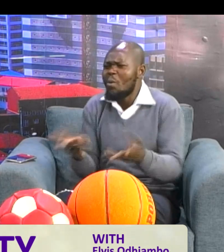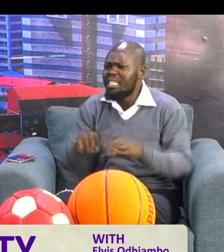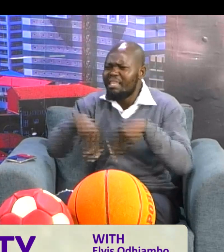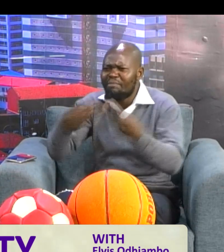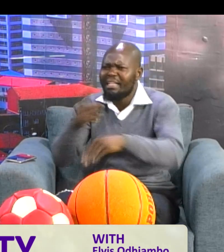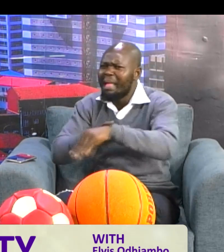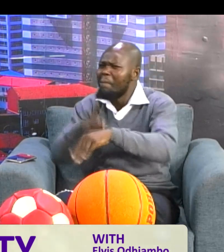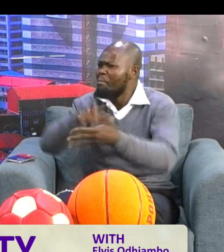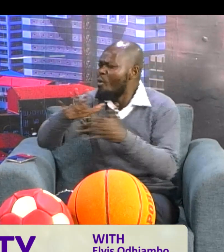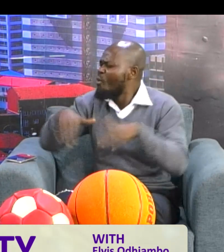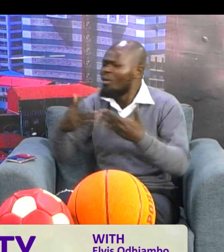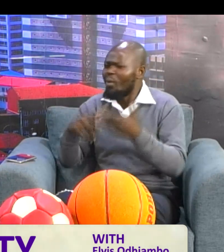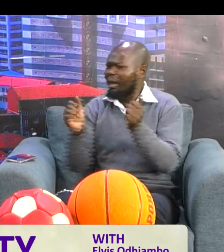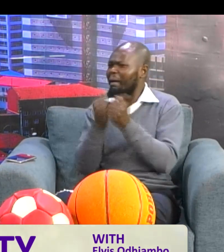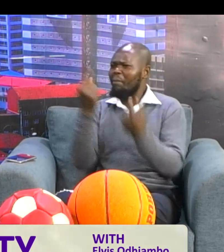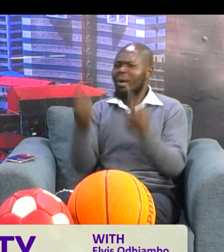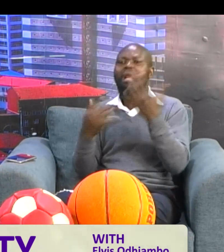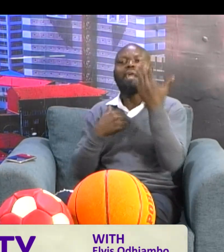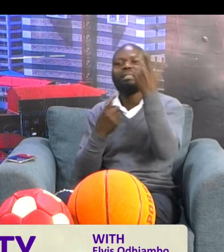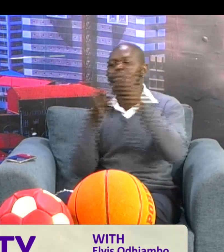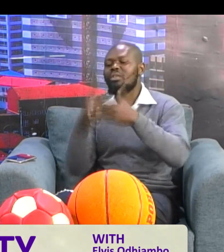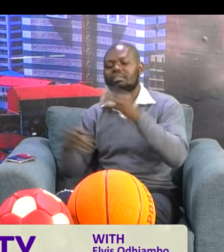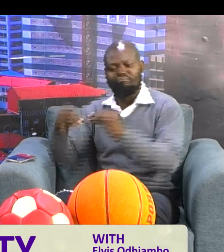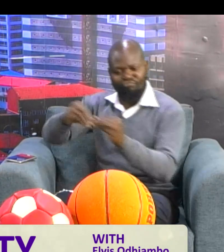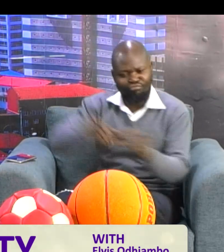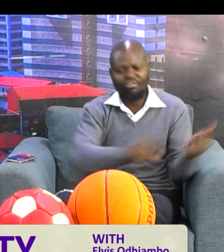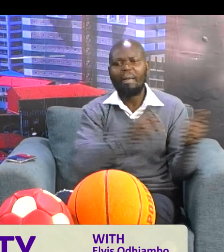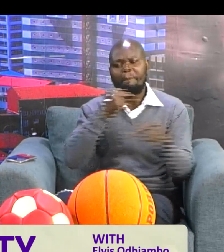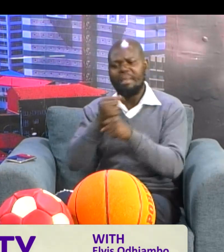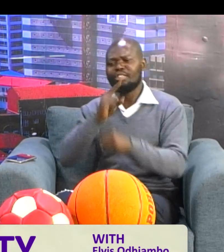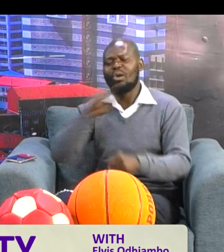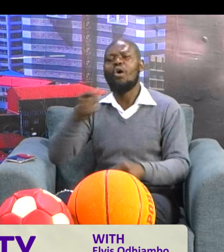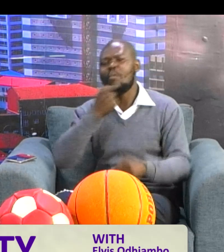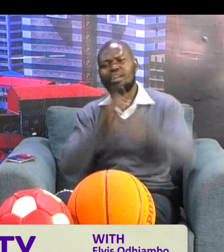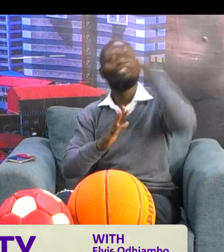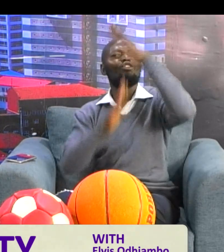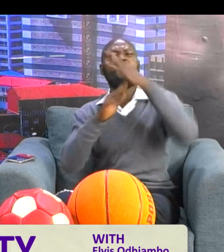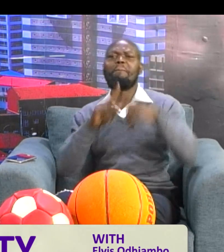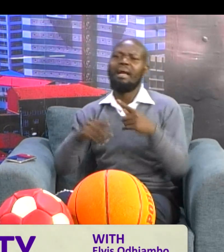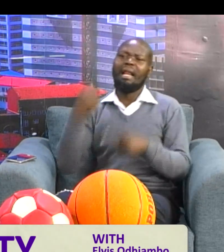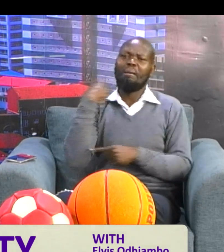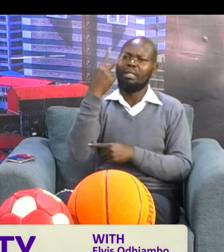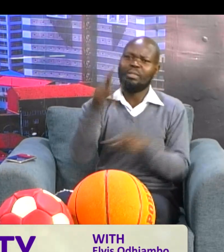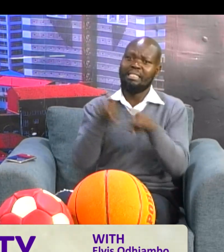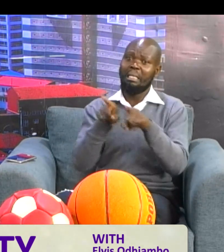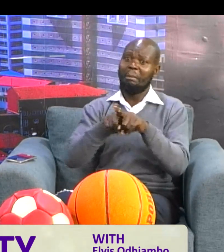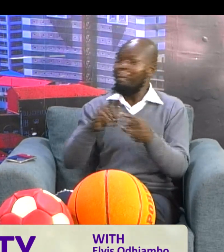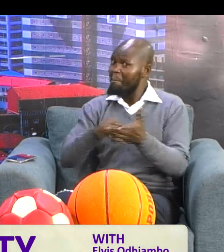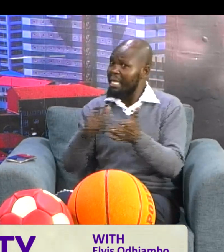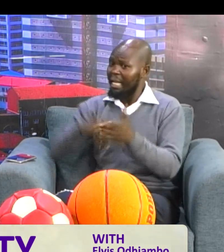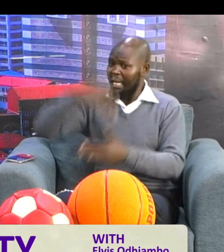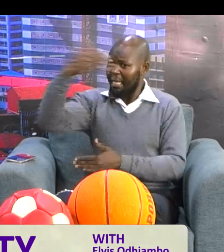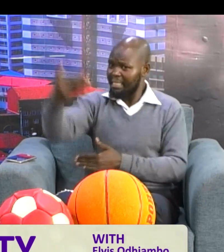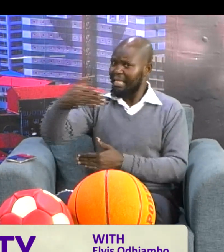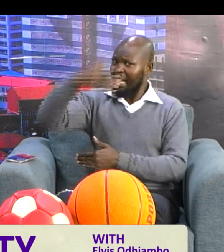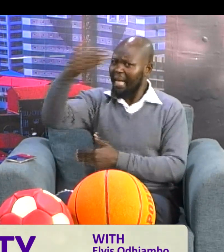So people are a little bit concerned what could have been the problem, because you see, Gor Mahia, we know, is going